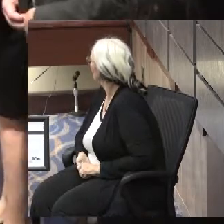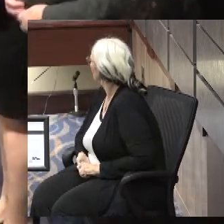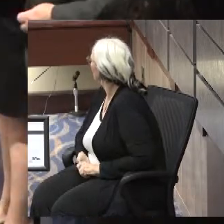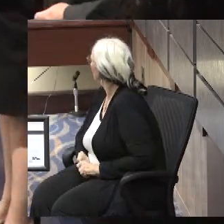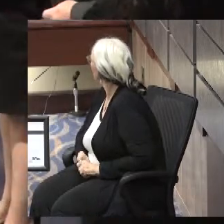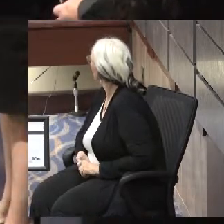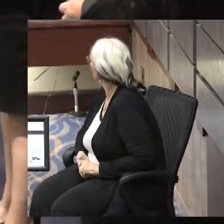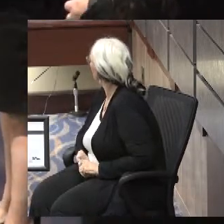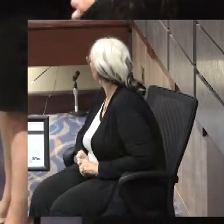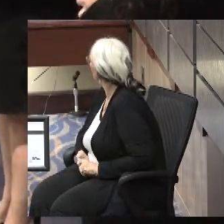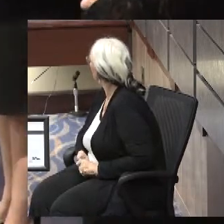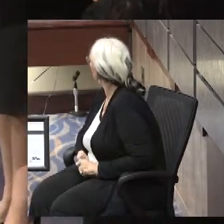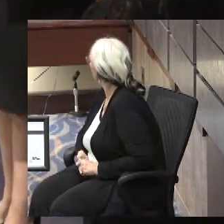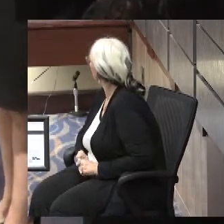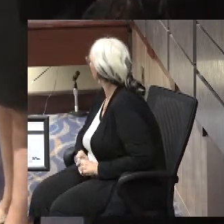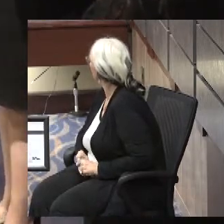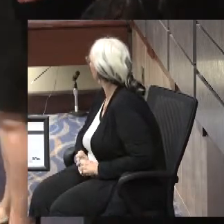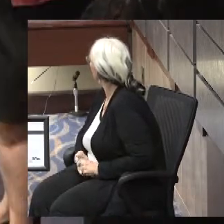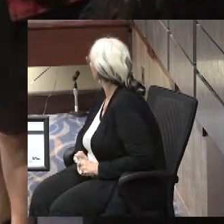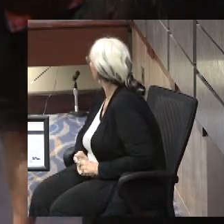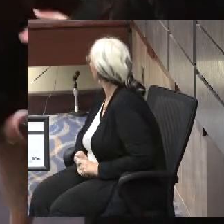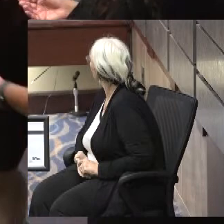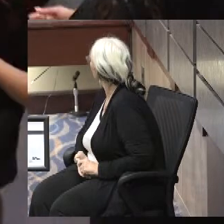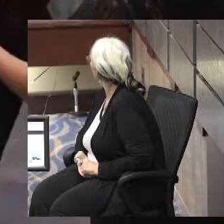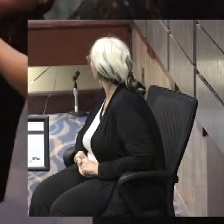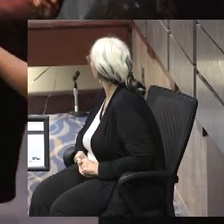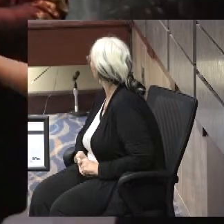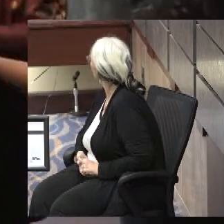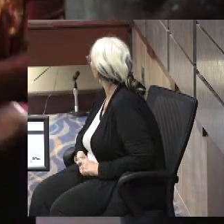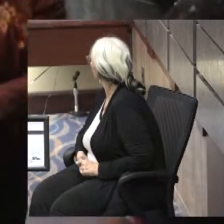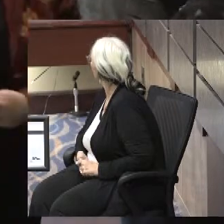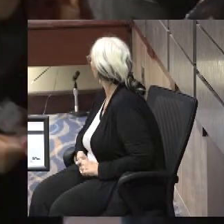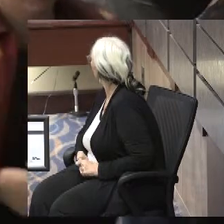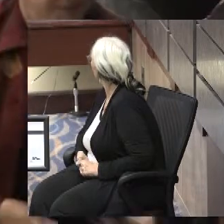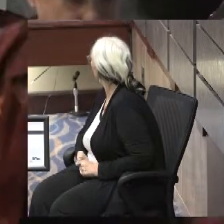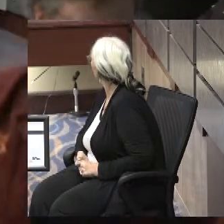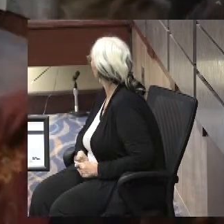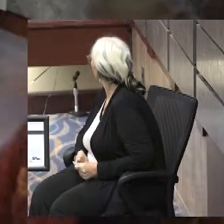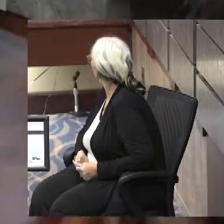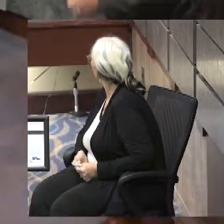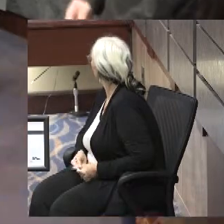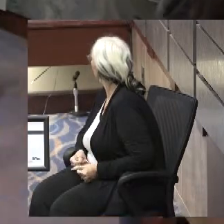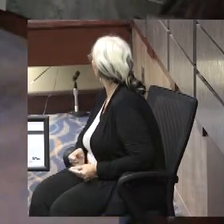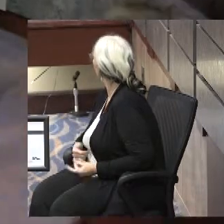Congrats. I'll stay next to you in the middle here. Pro Tem, Judge,